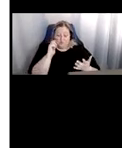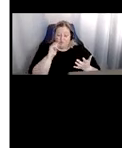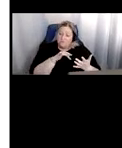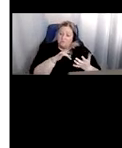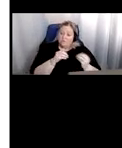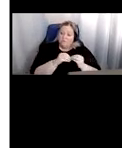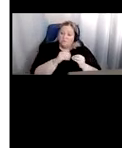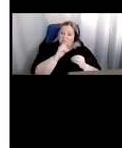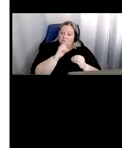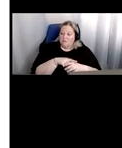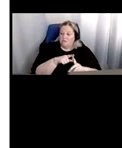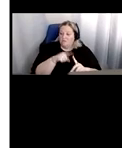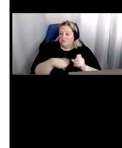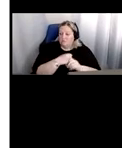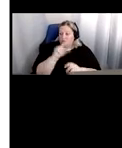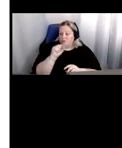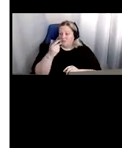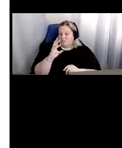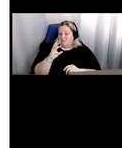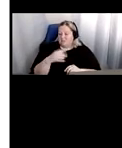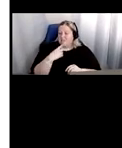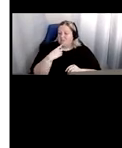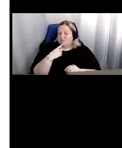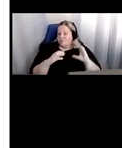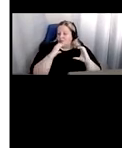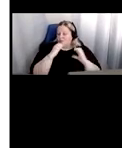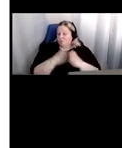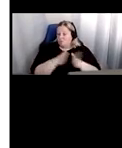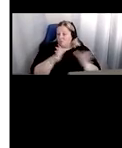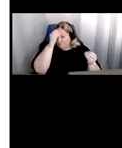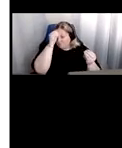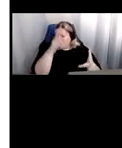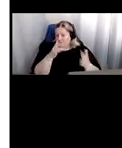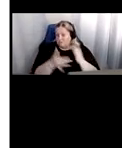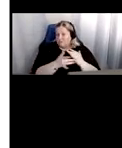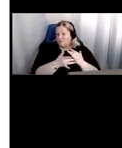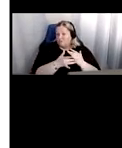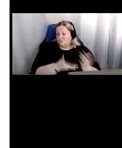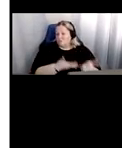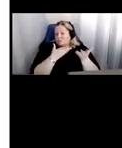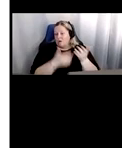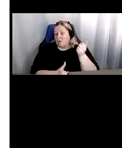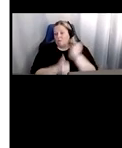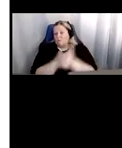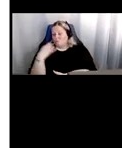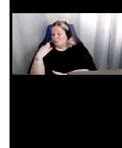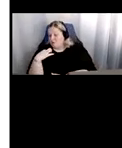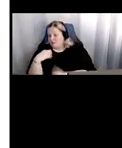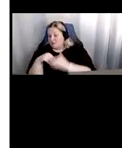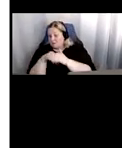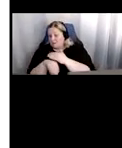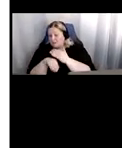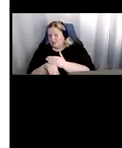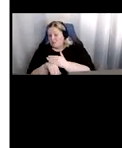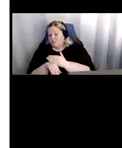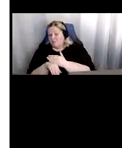The first one is from 2016, saying that communication and general information technologies provide the most benefit and accessibility